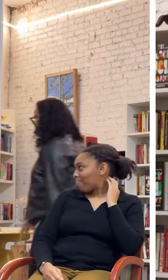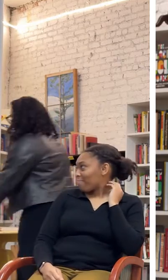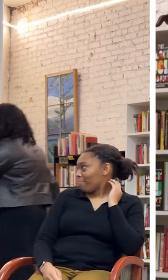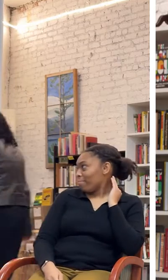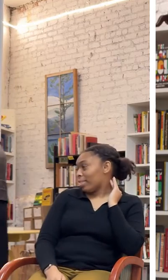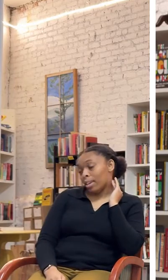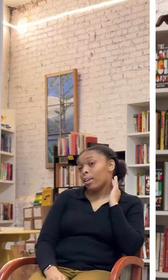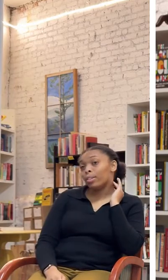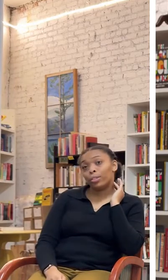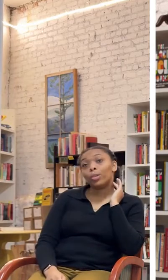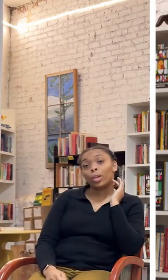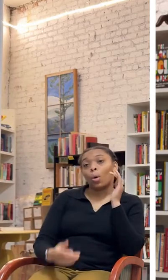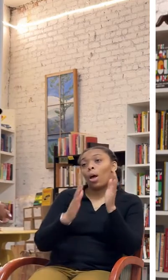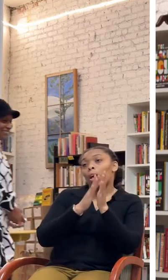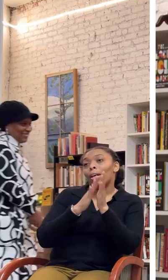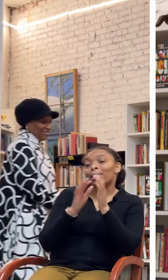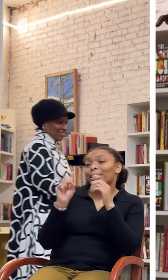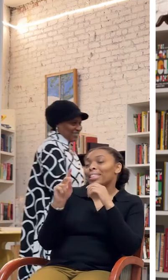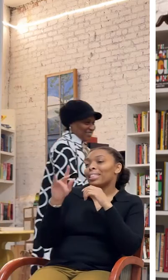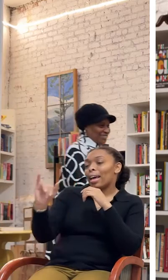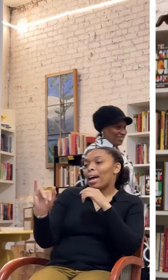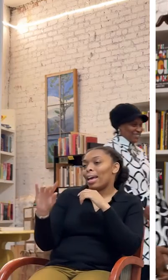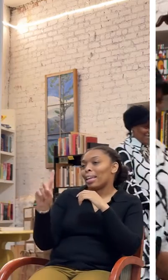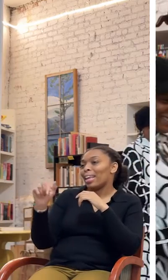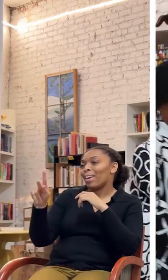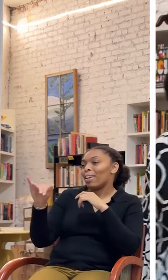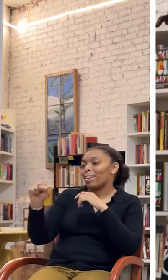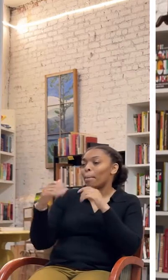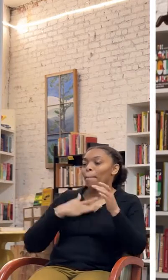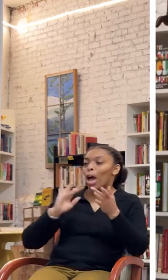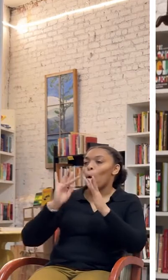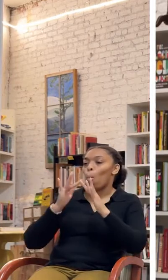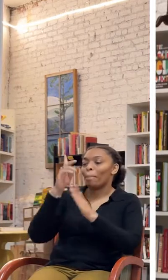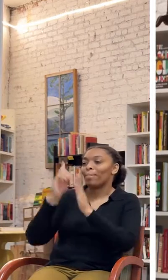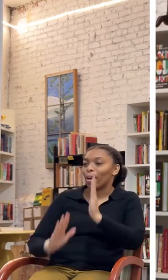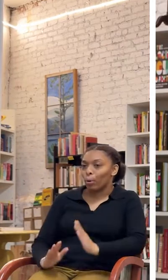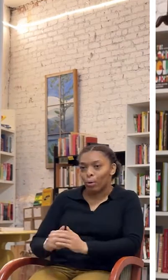just want to give a shout out to Sky Davis, who's my web designer.